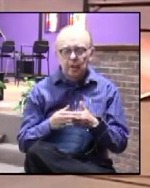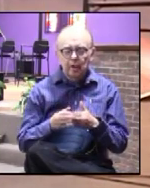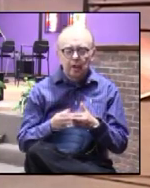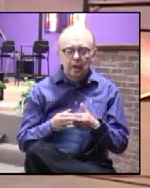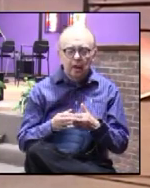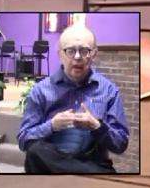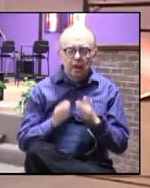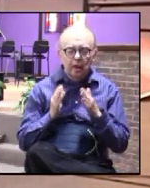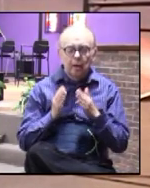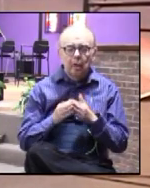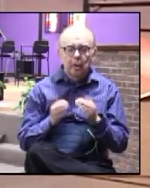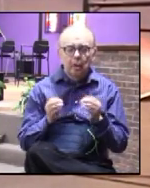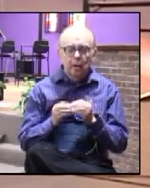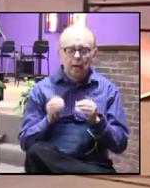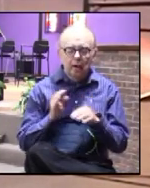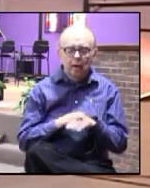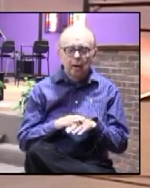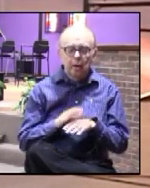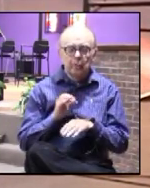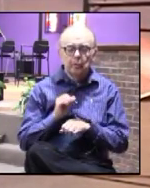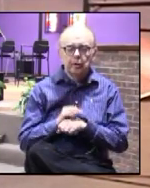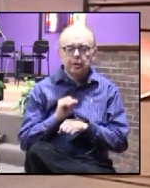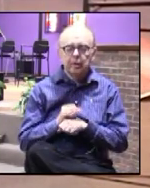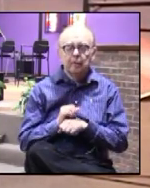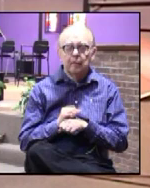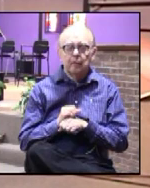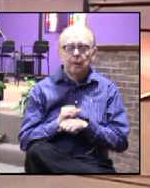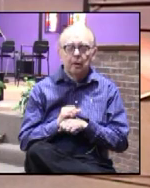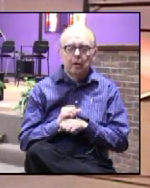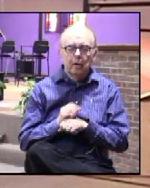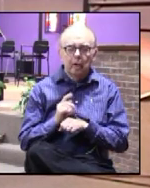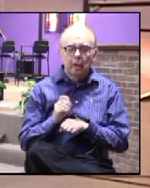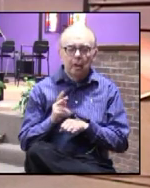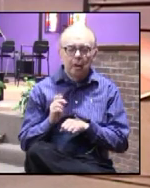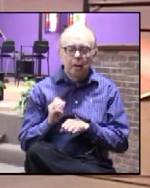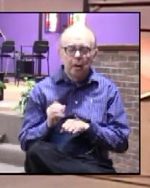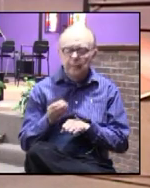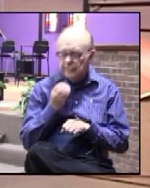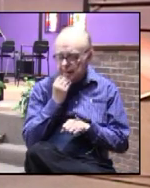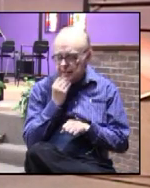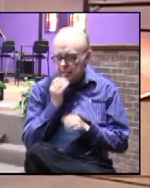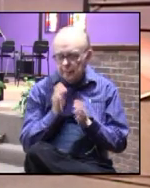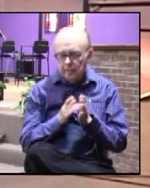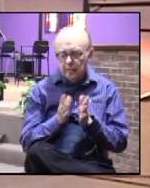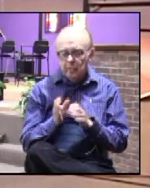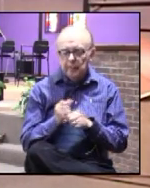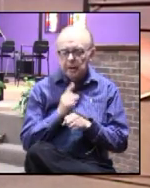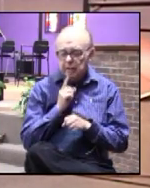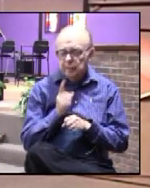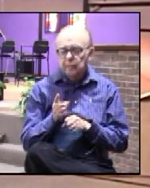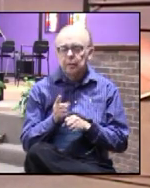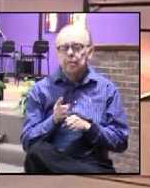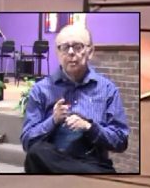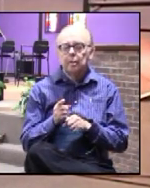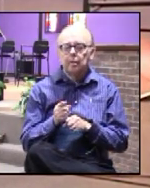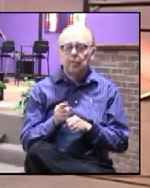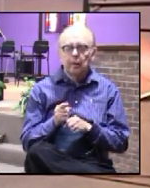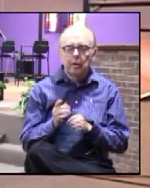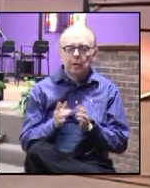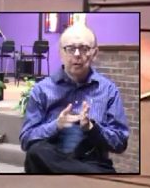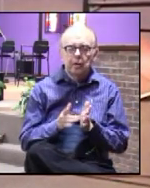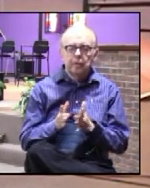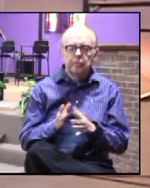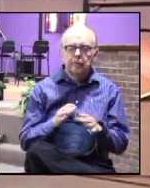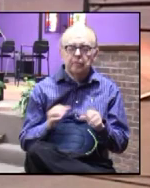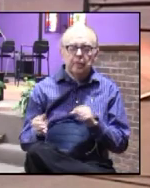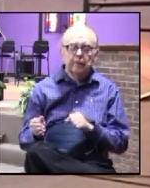Her focus was more on the task of feeding Jesus and making sure he didn't go away hungry.